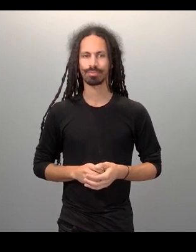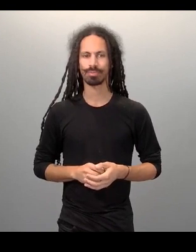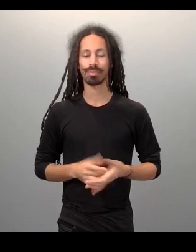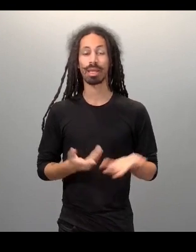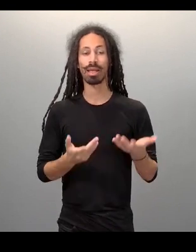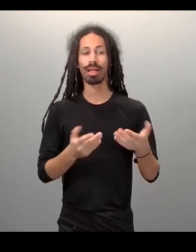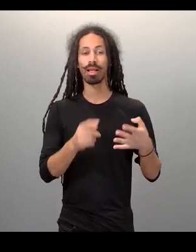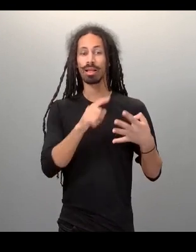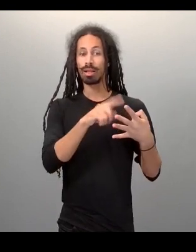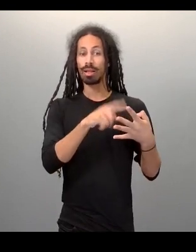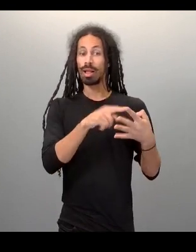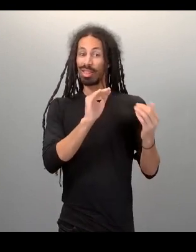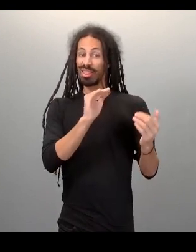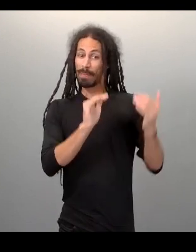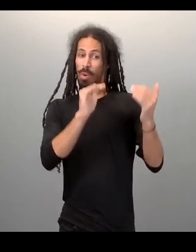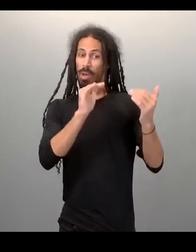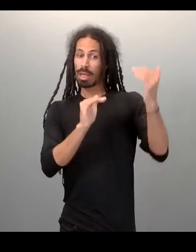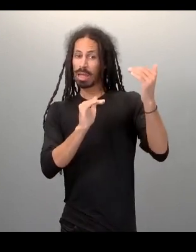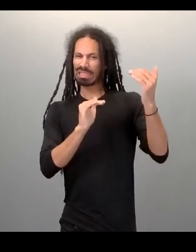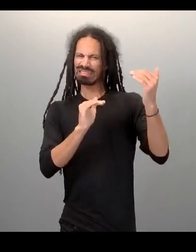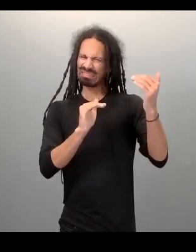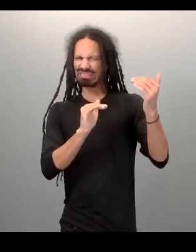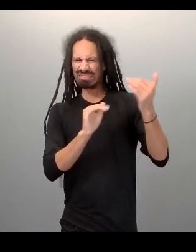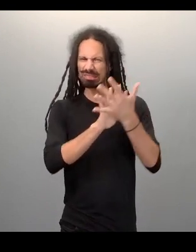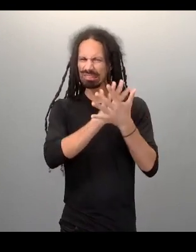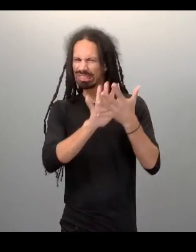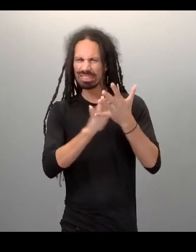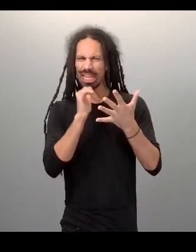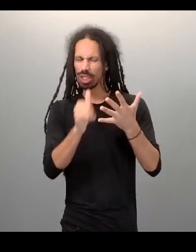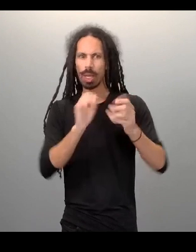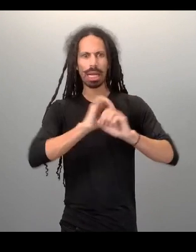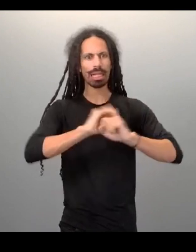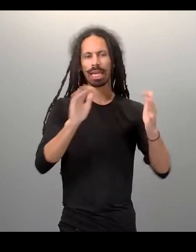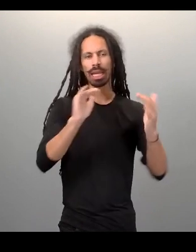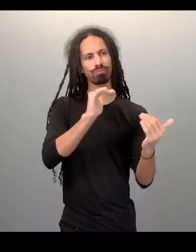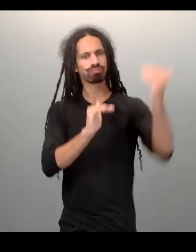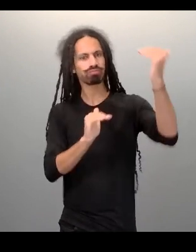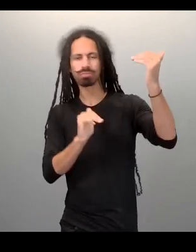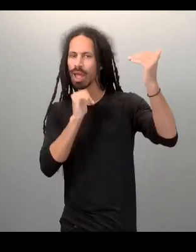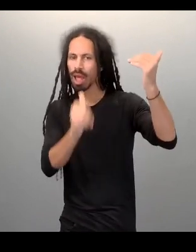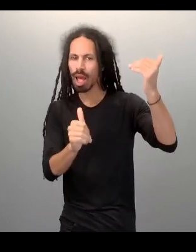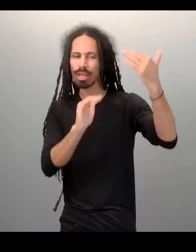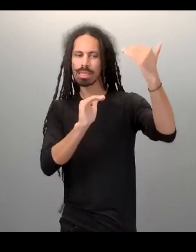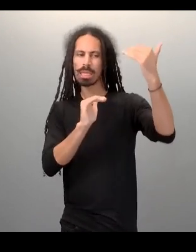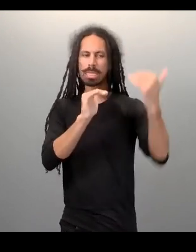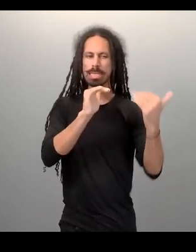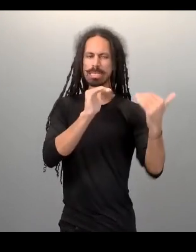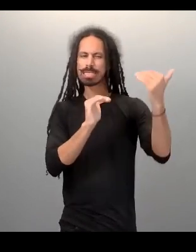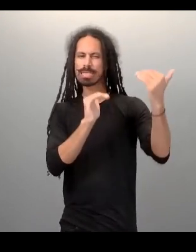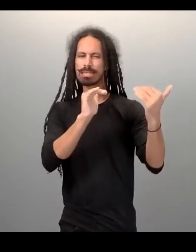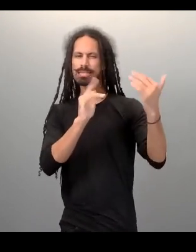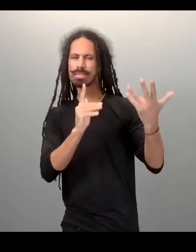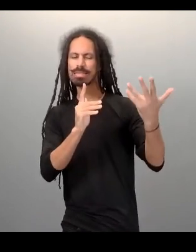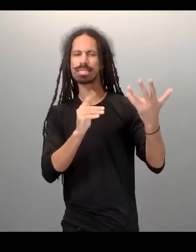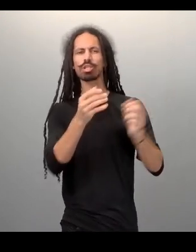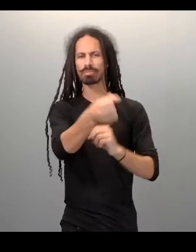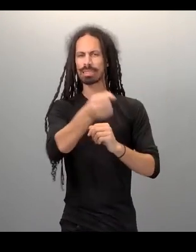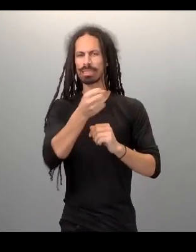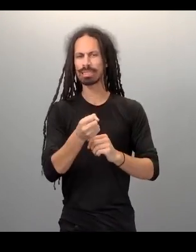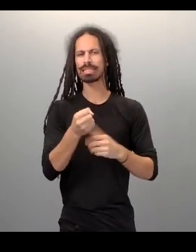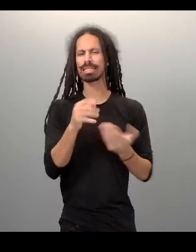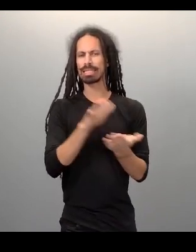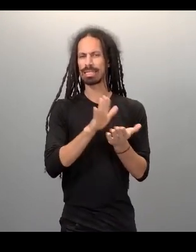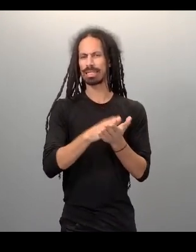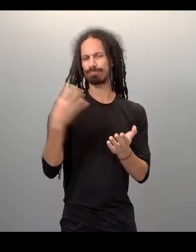power is a little bit less clear in this situation. You've been assigned an academic coach and need to reach out to set up